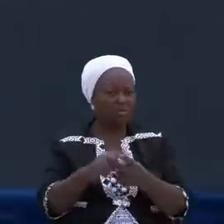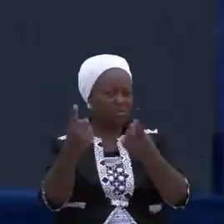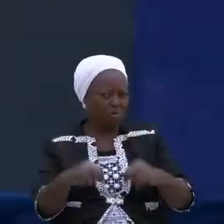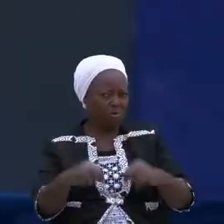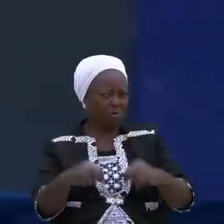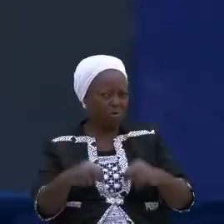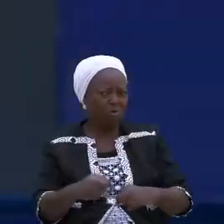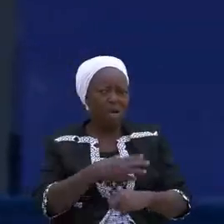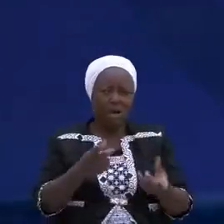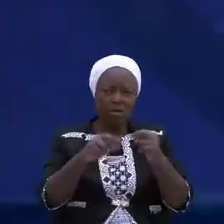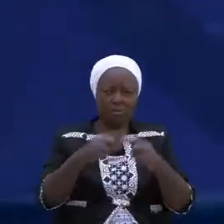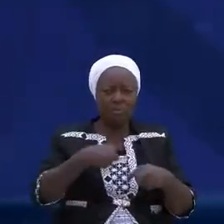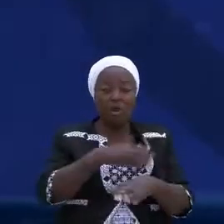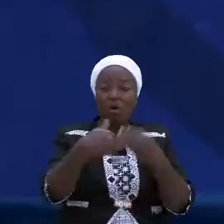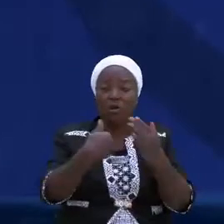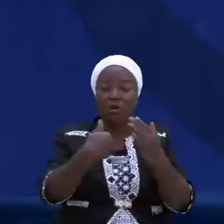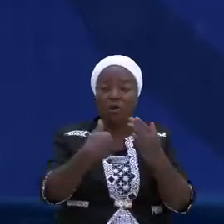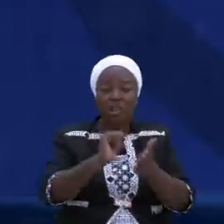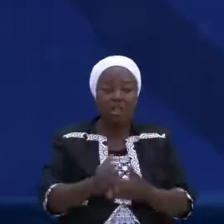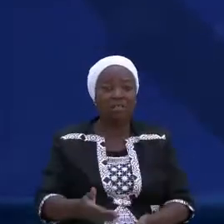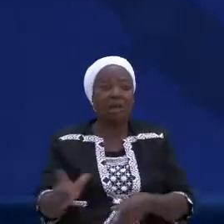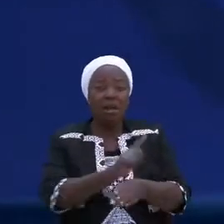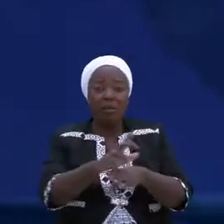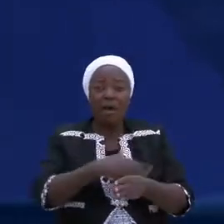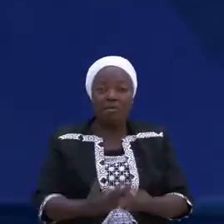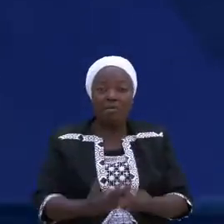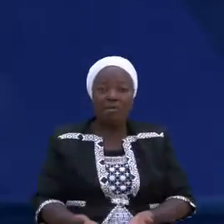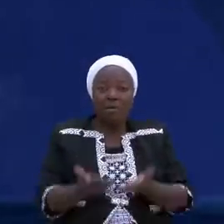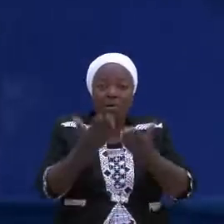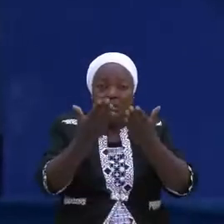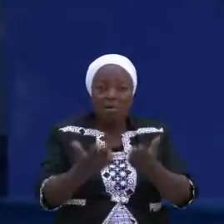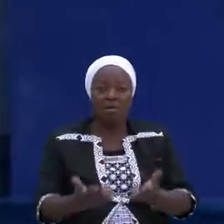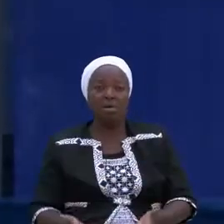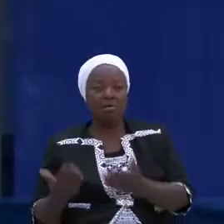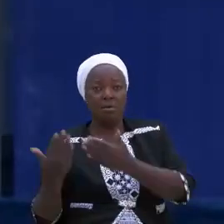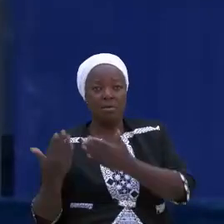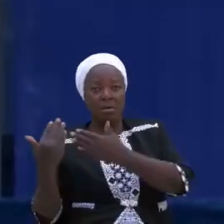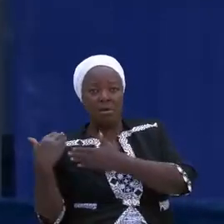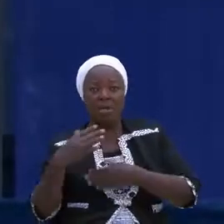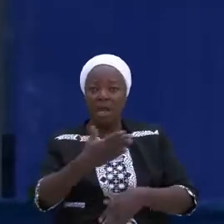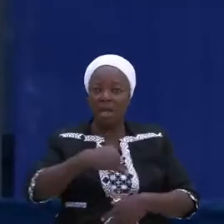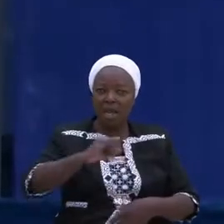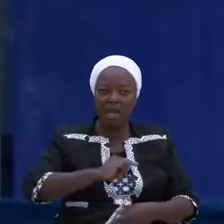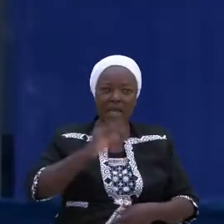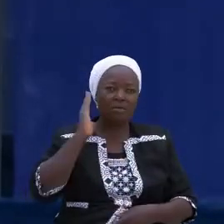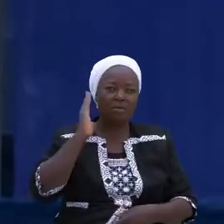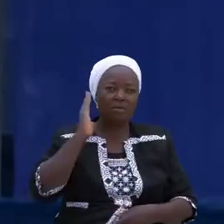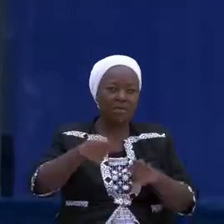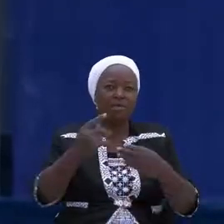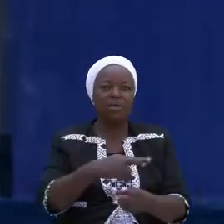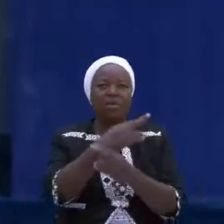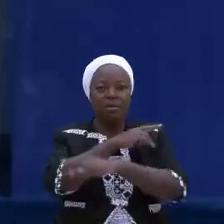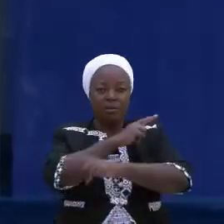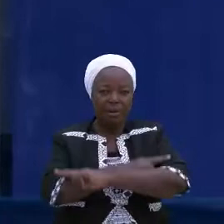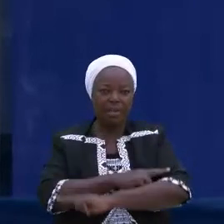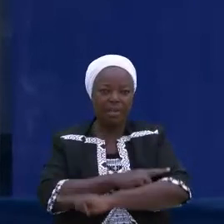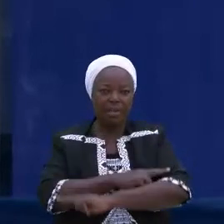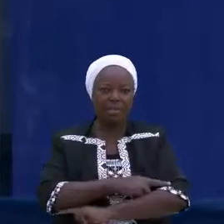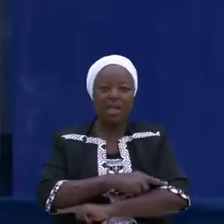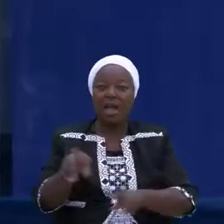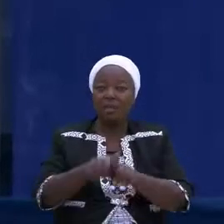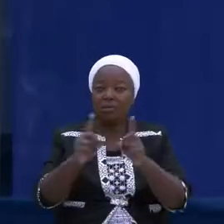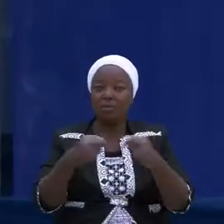label and a heavy lady and i will give you rest as you come tonight to